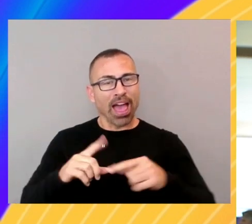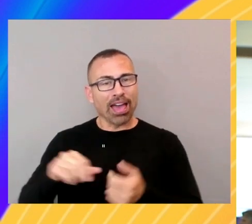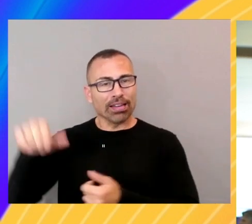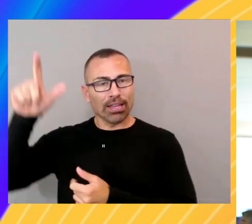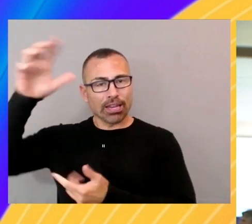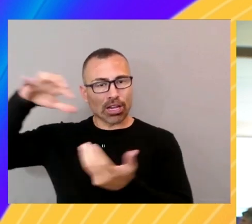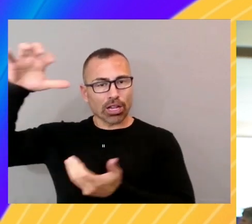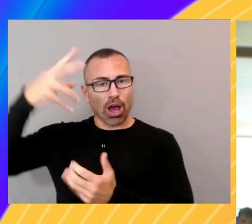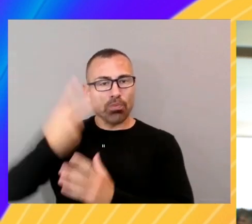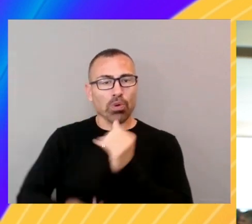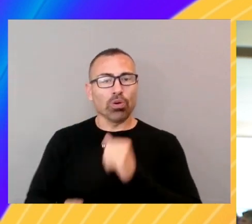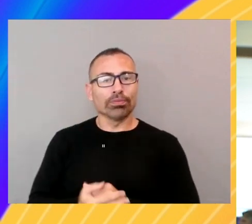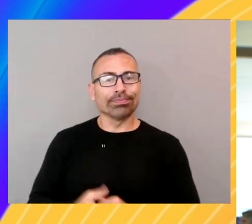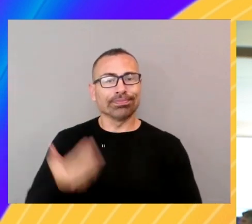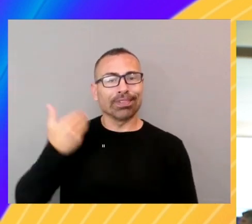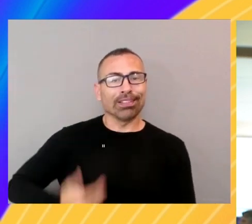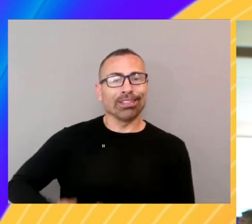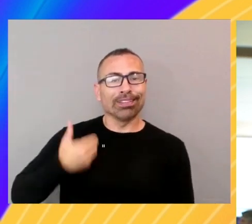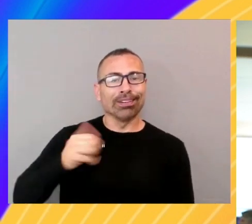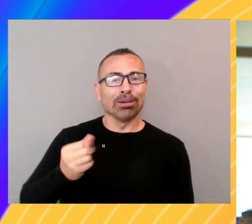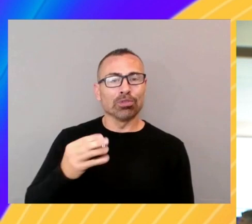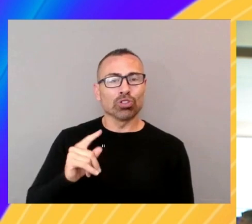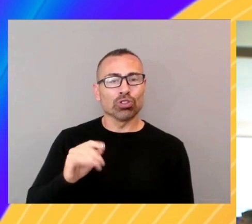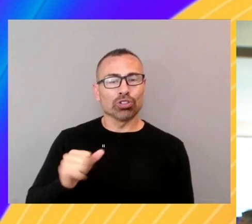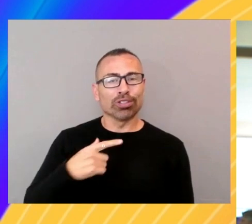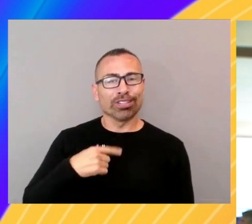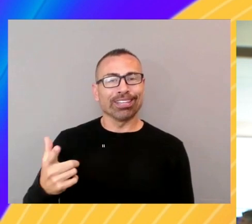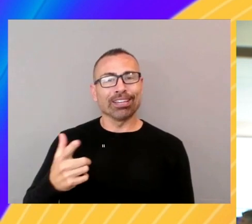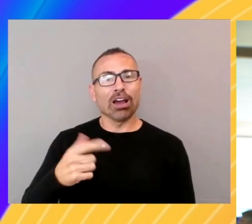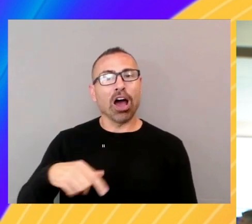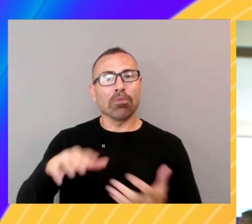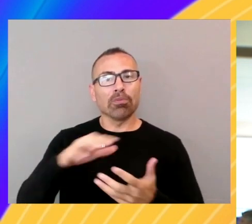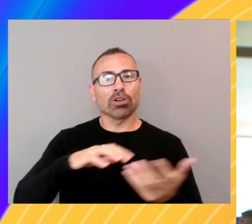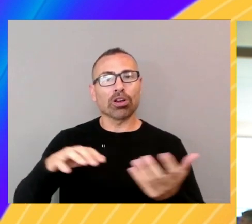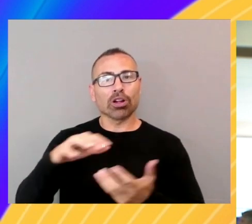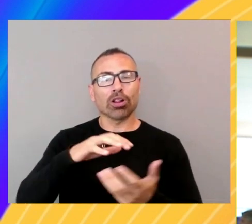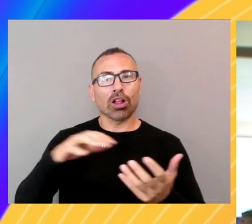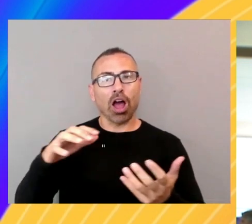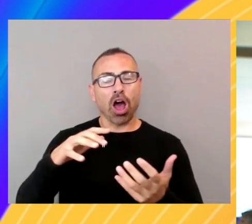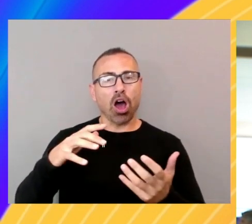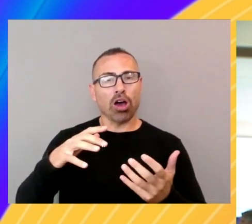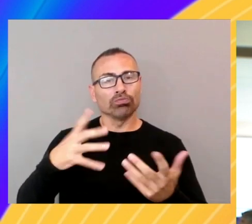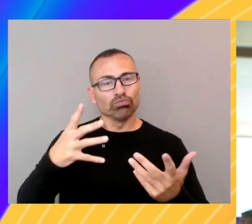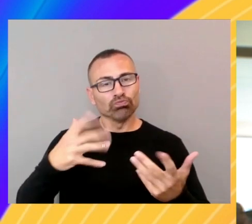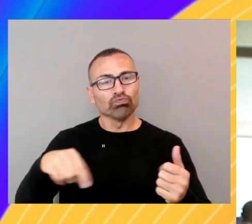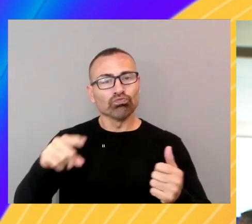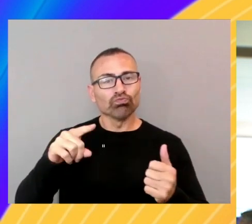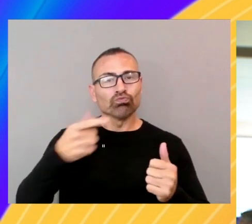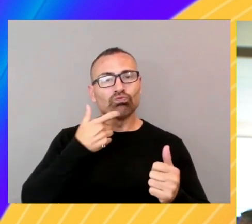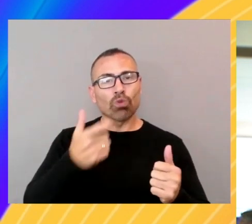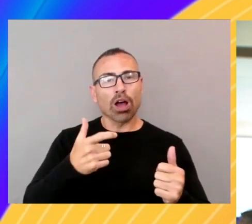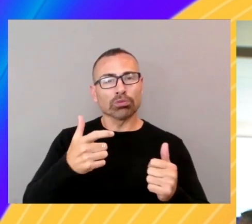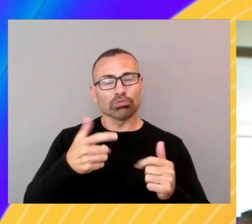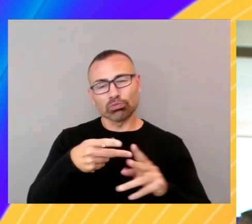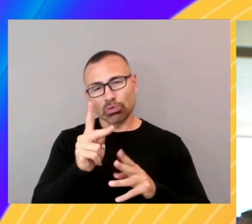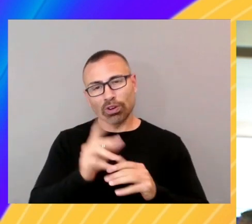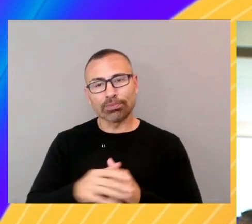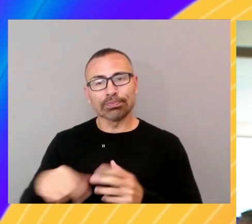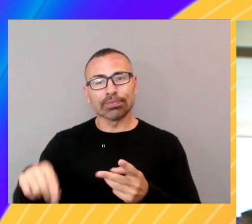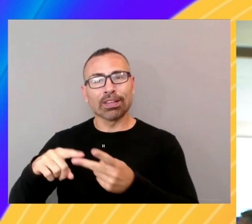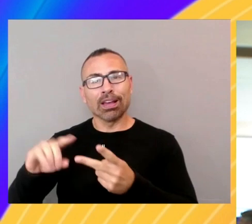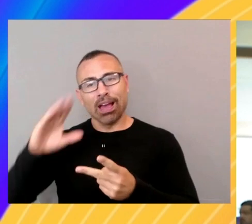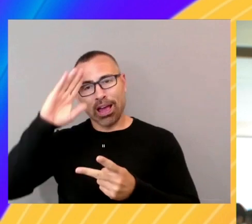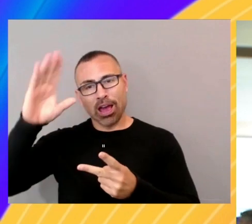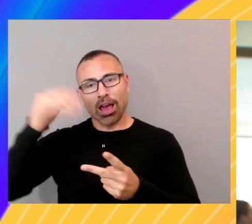CloudTrail. Hello, my name is Isaiah Salinas. I'm a specialist solution architect, work on the cloud operation team, specialize in AWS CloudTrail 2